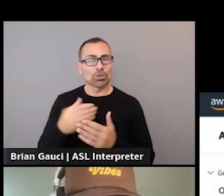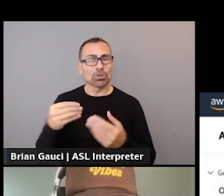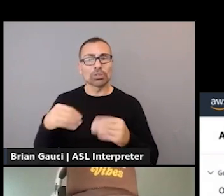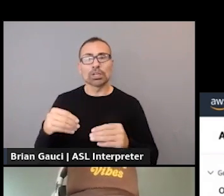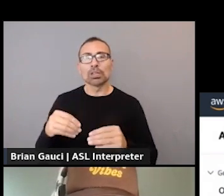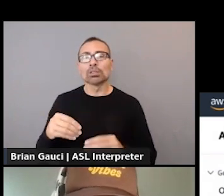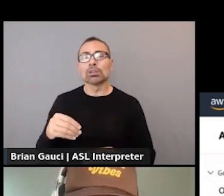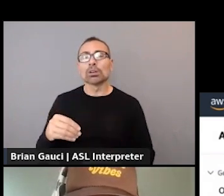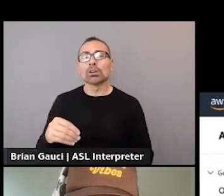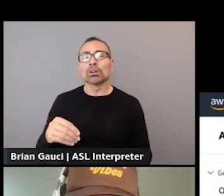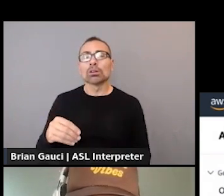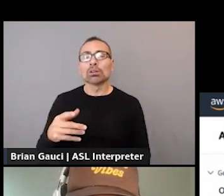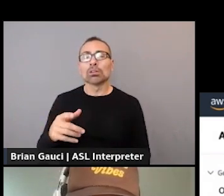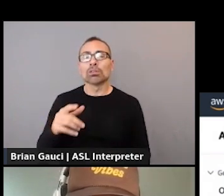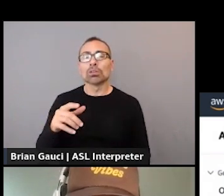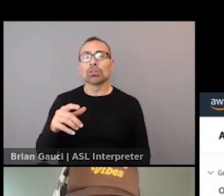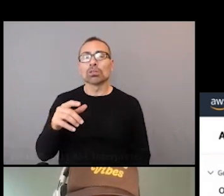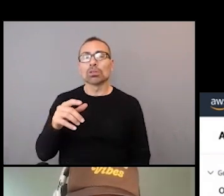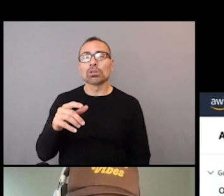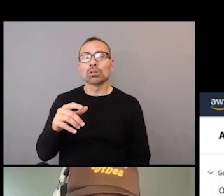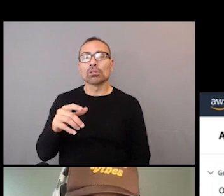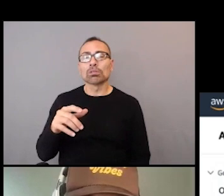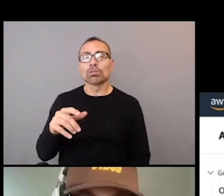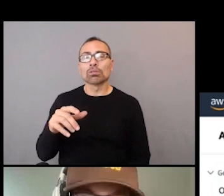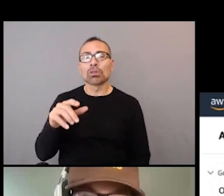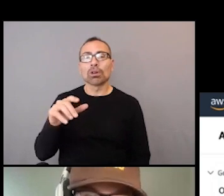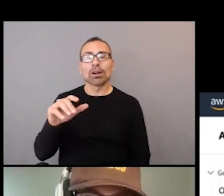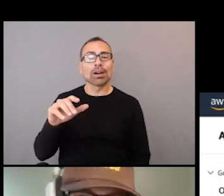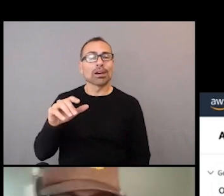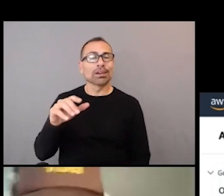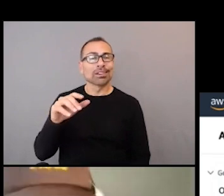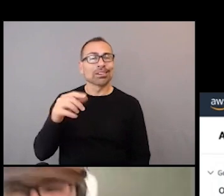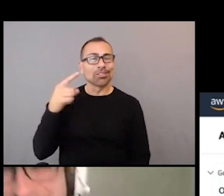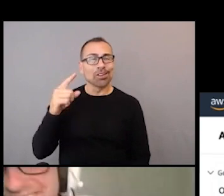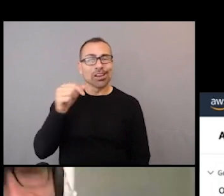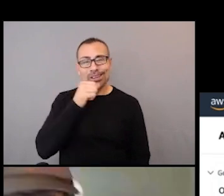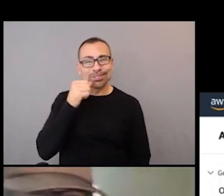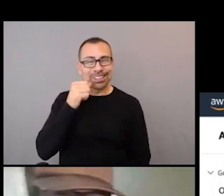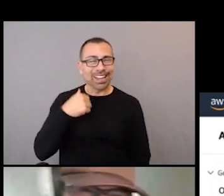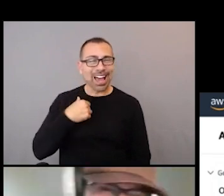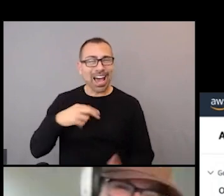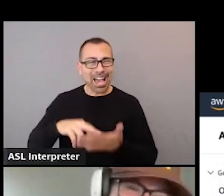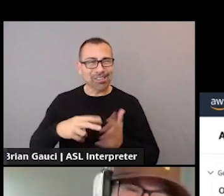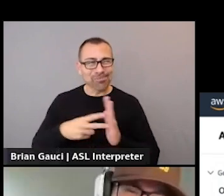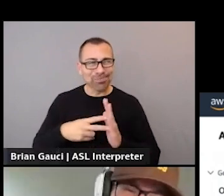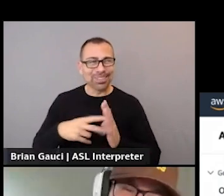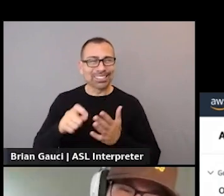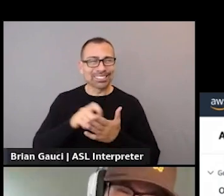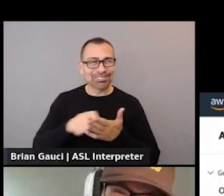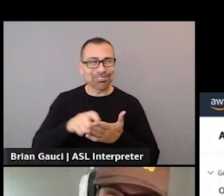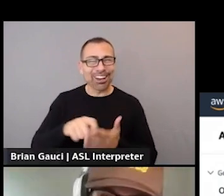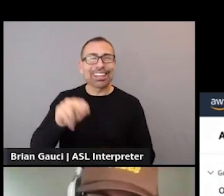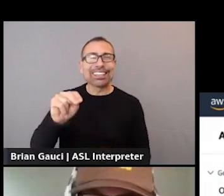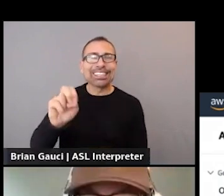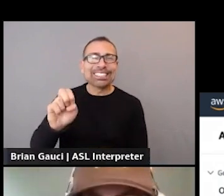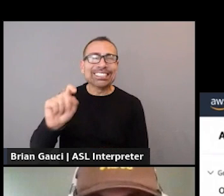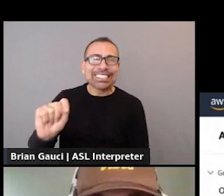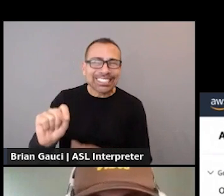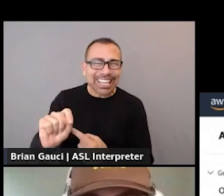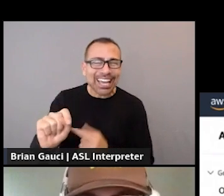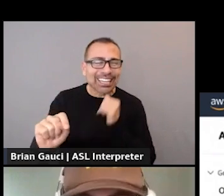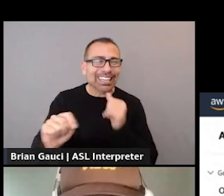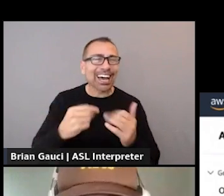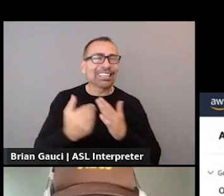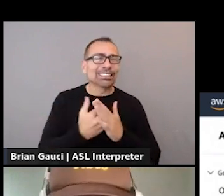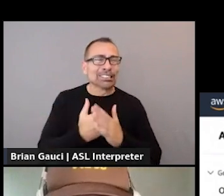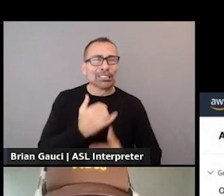New sales, I meant to write net sales. That's why it did not. Let's see if